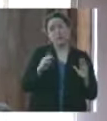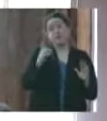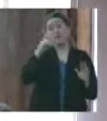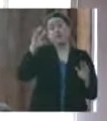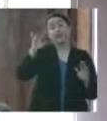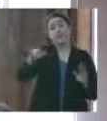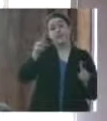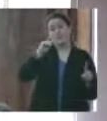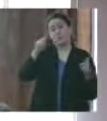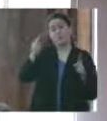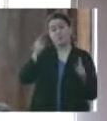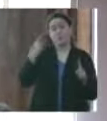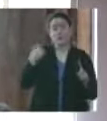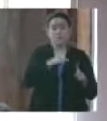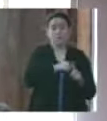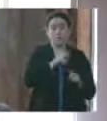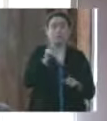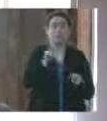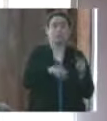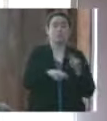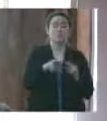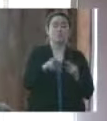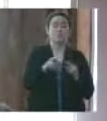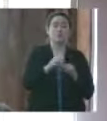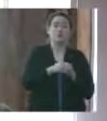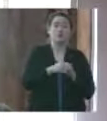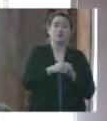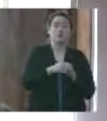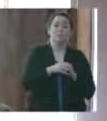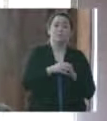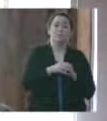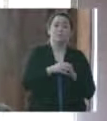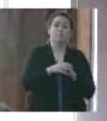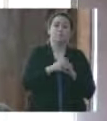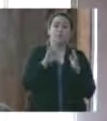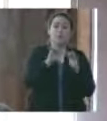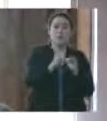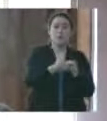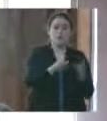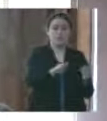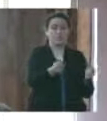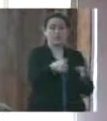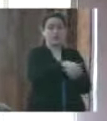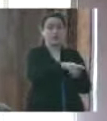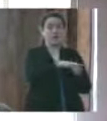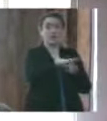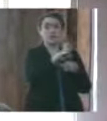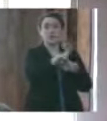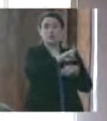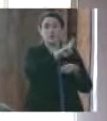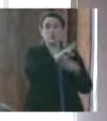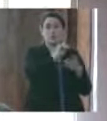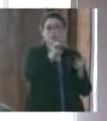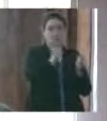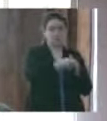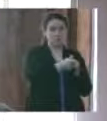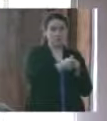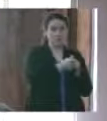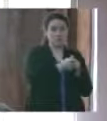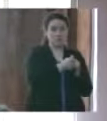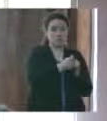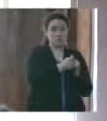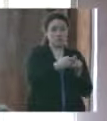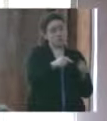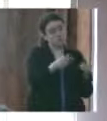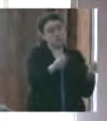at a change in the use of land, in other words, land use change, natural areas being converted to